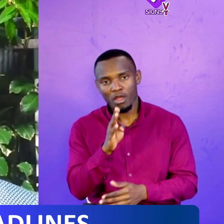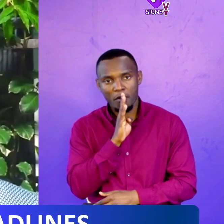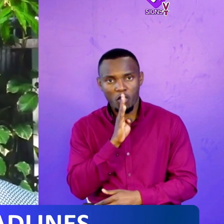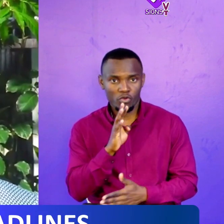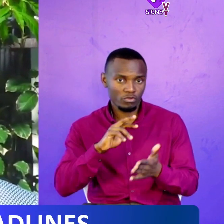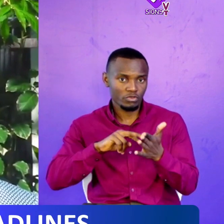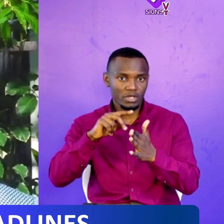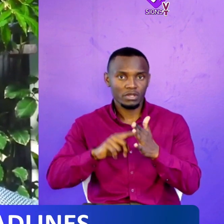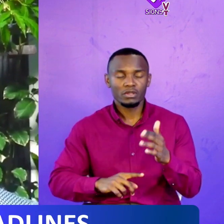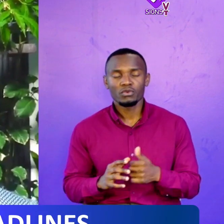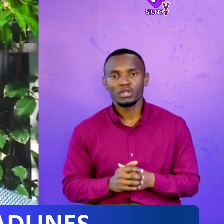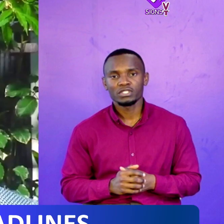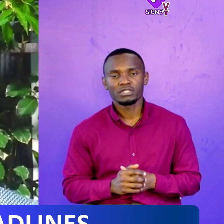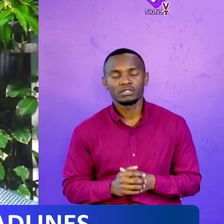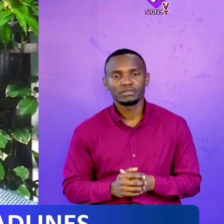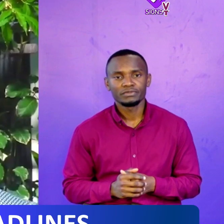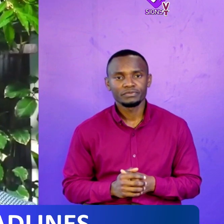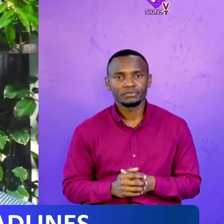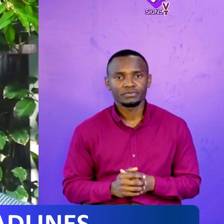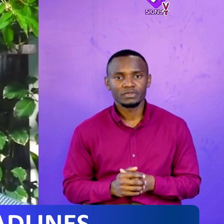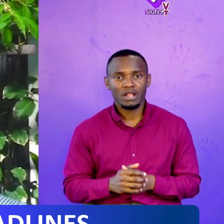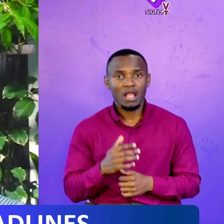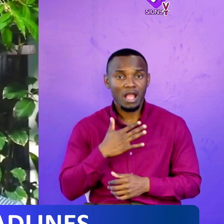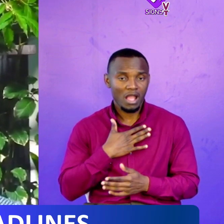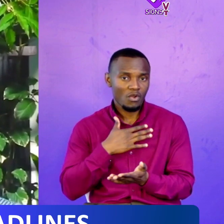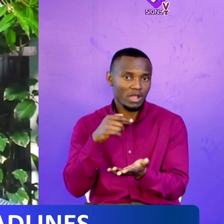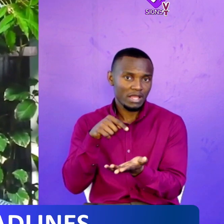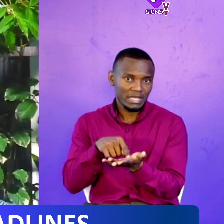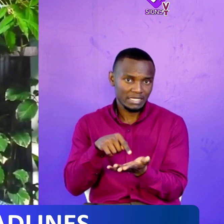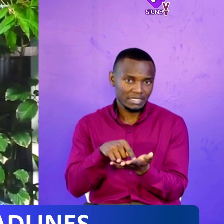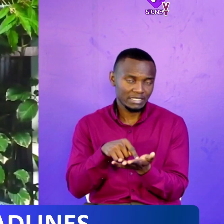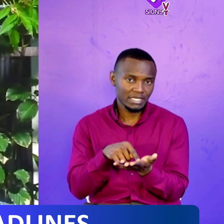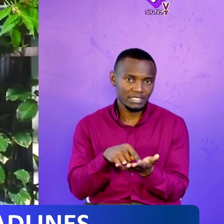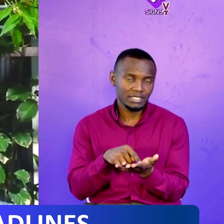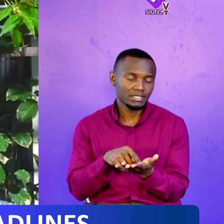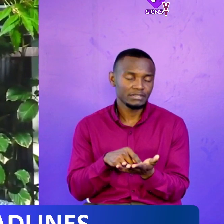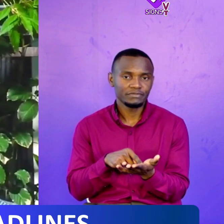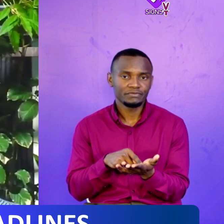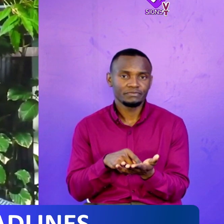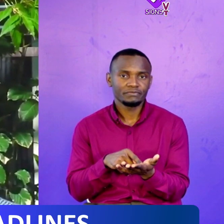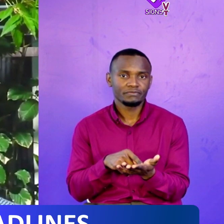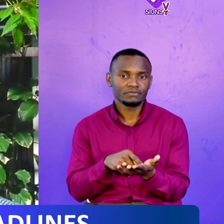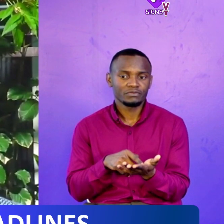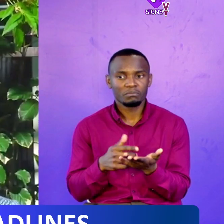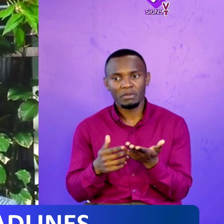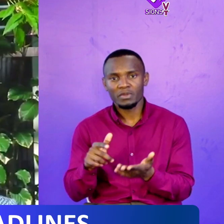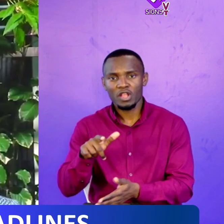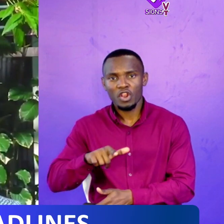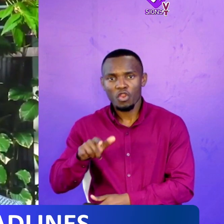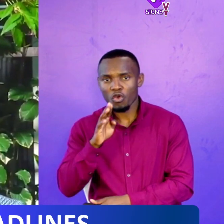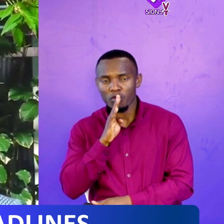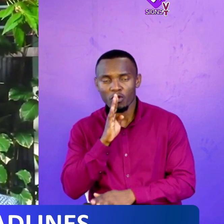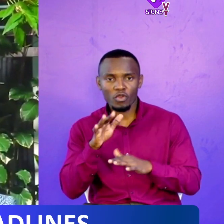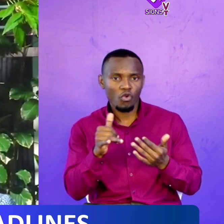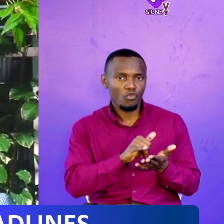that our indebtedness, either in terms of domestic borrowing or foreign